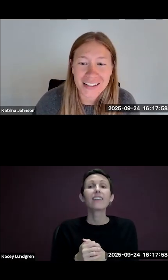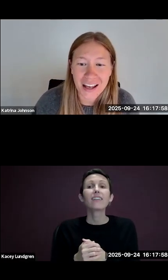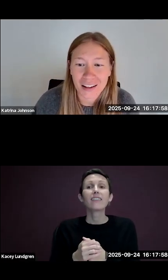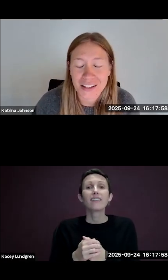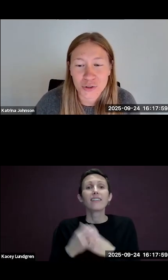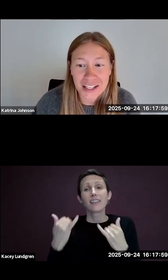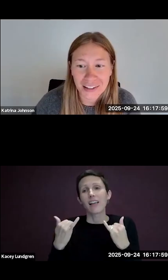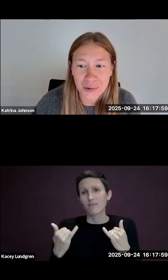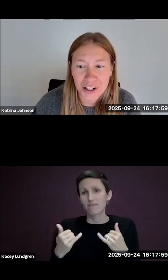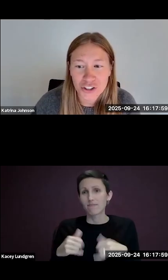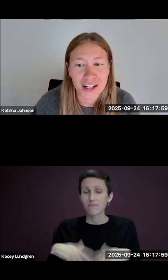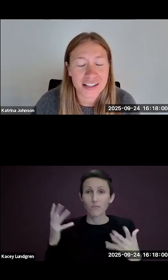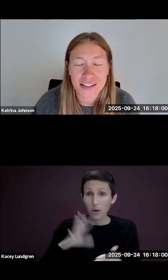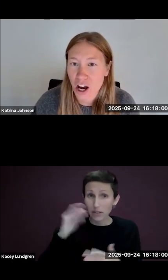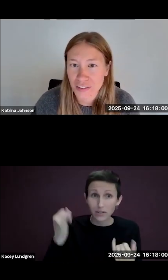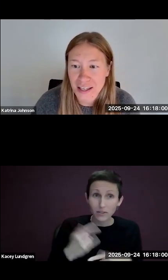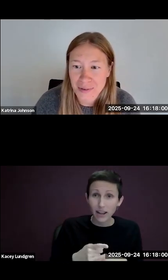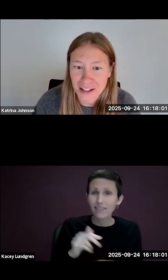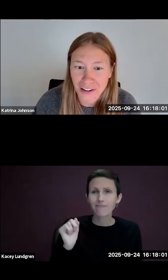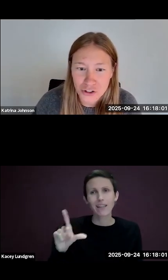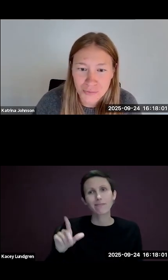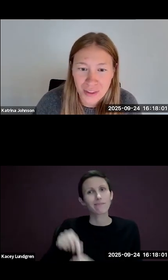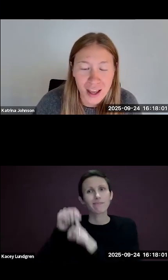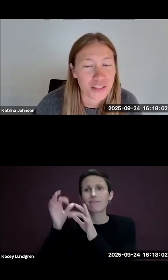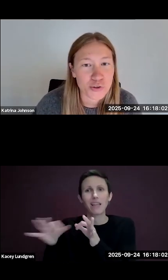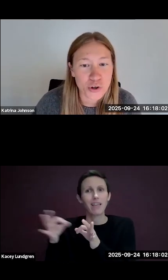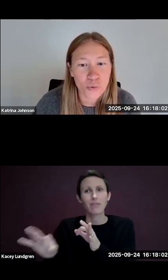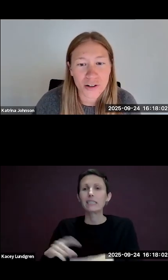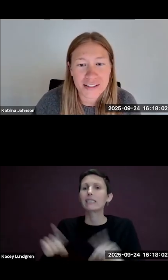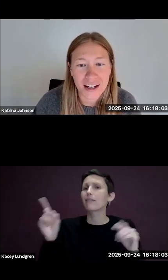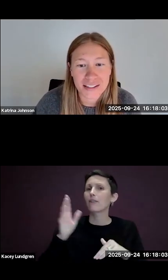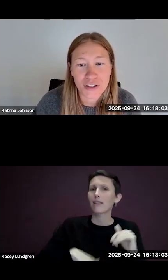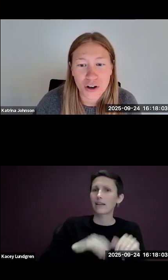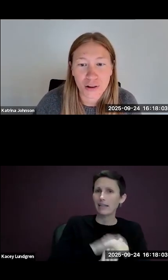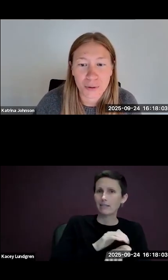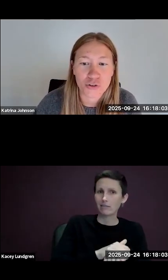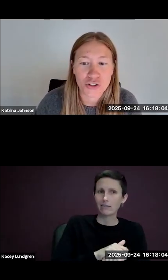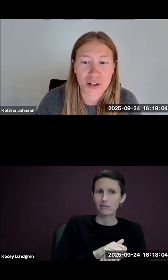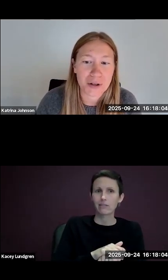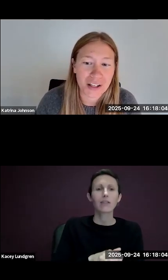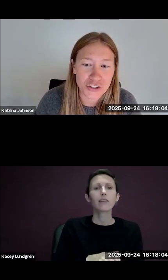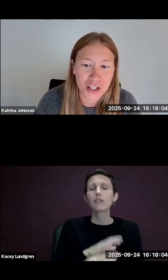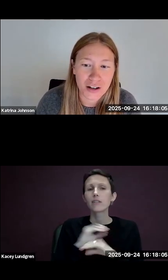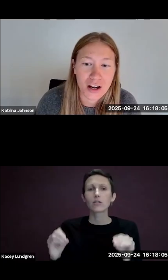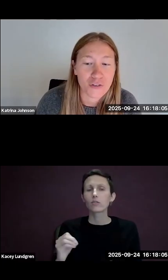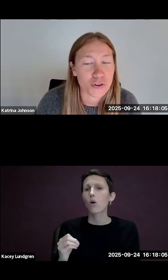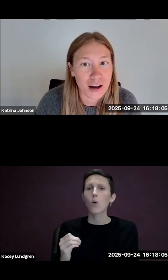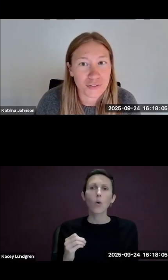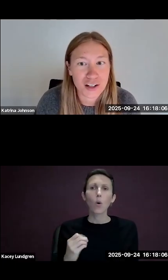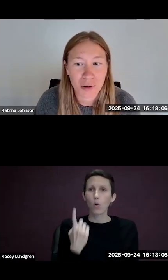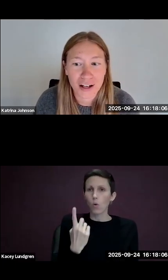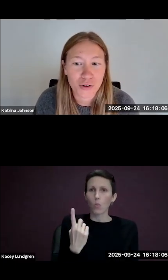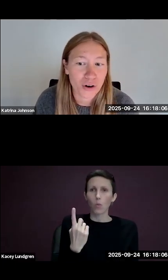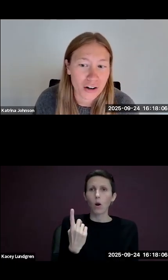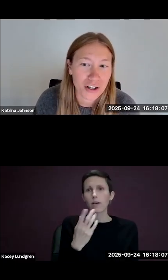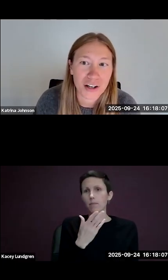are that ASL is a unique language and it is not the same as English, and there's no one-size-fits-all approach to communication for